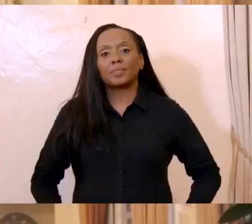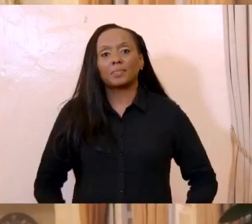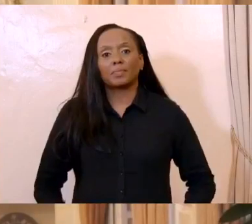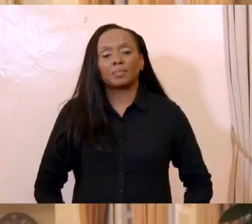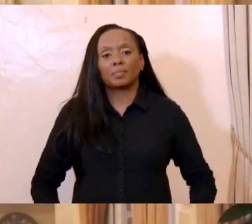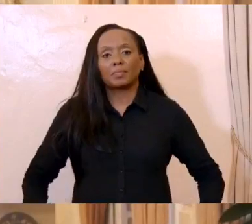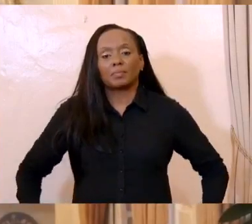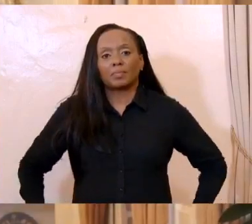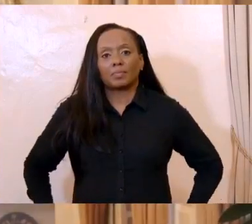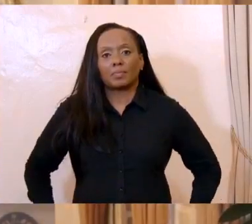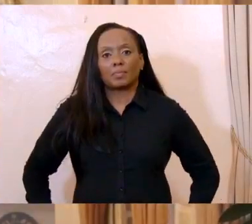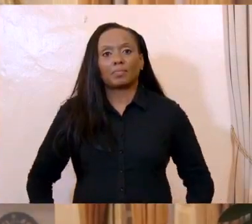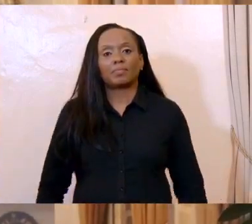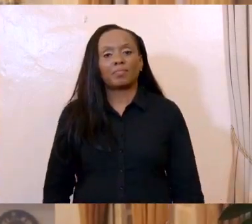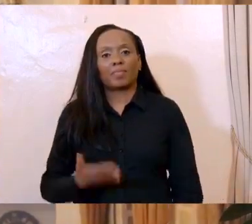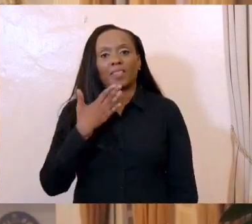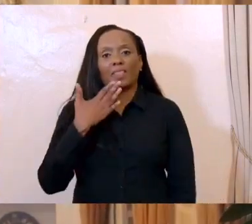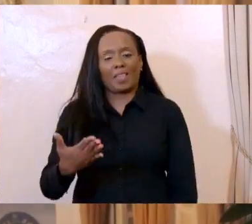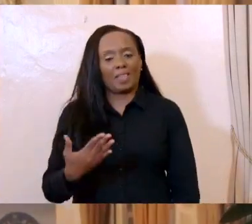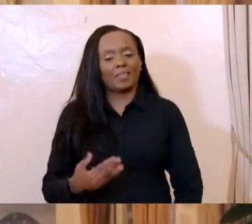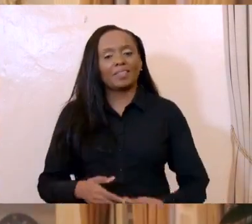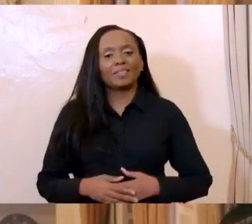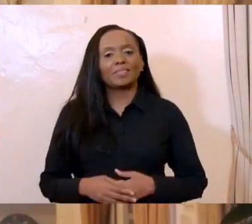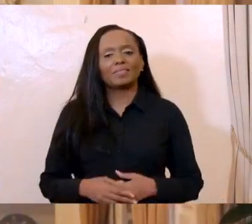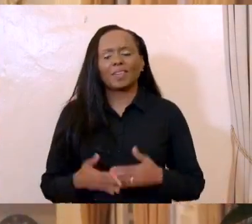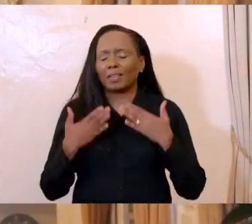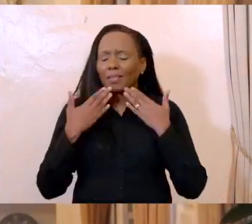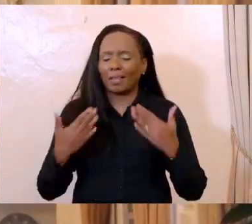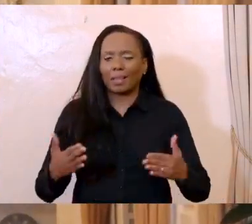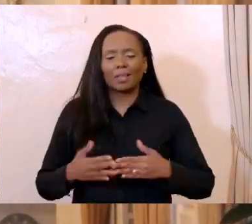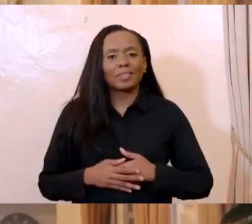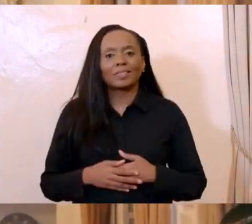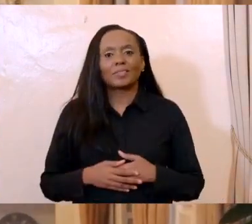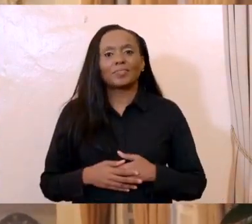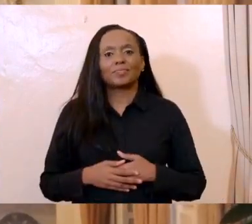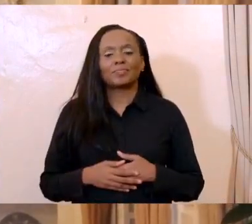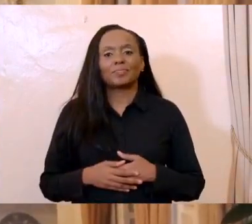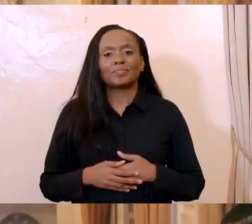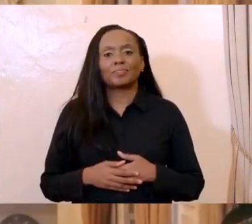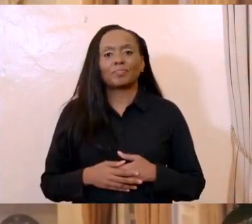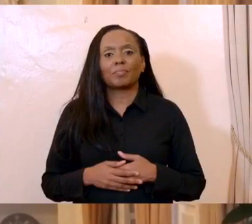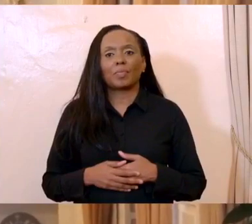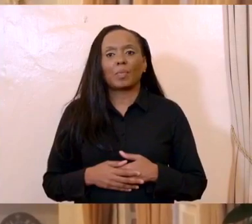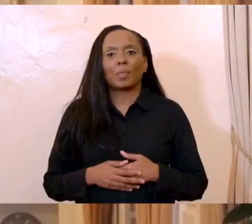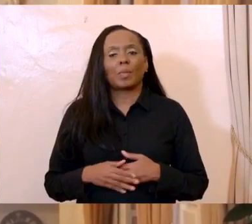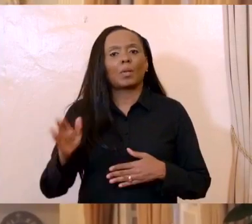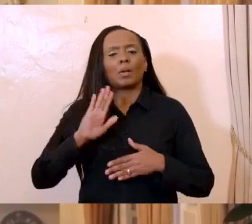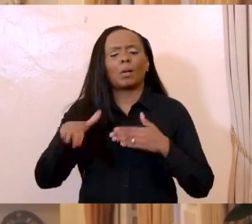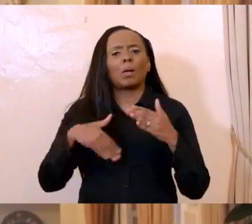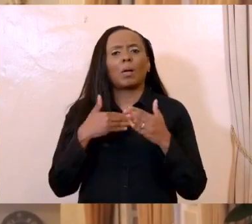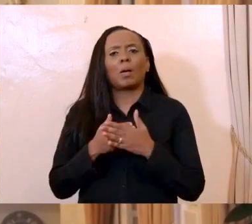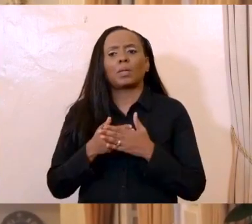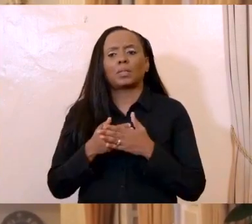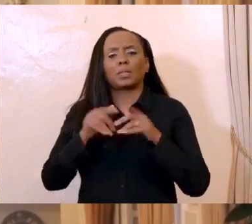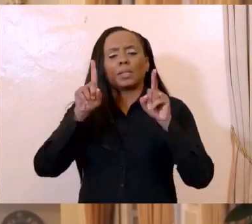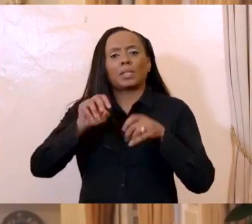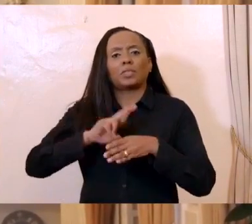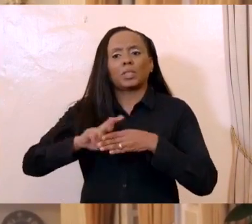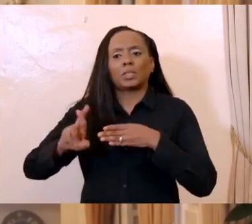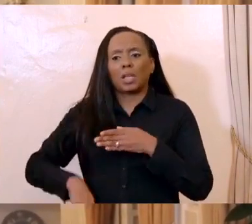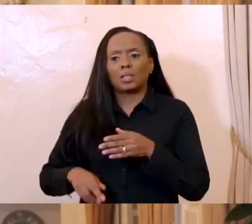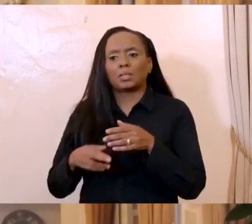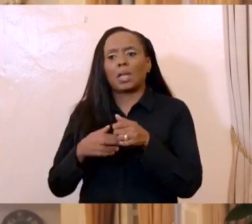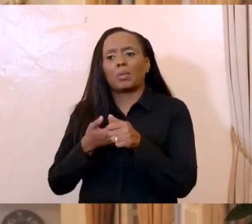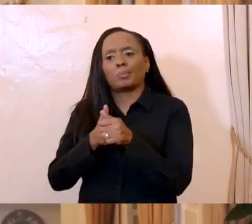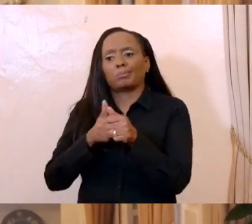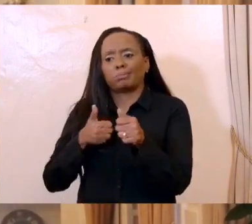Thank you very much. The backlog that we were referring to, which was just over, I